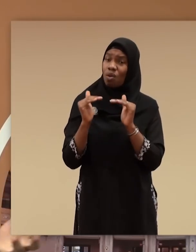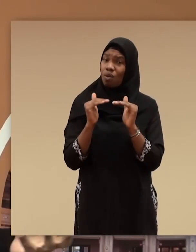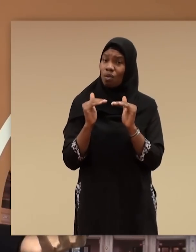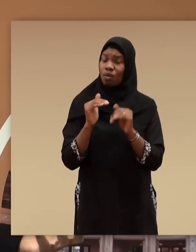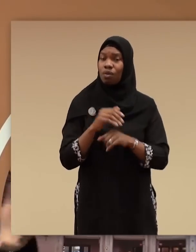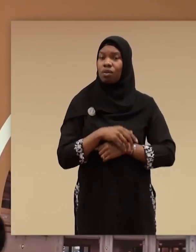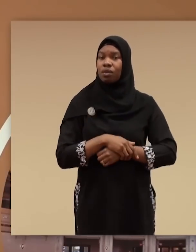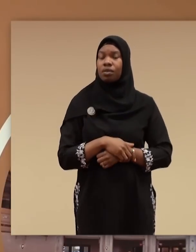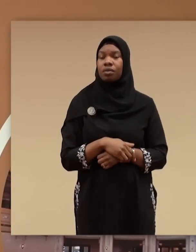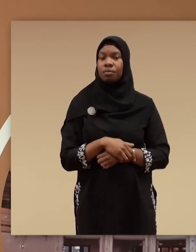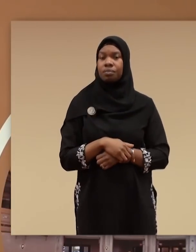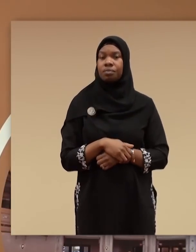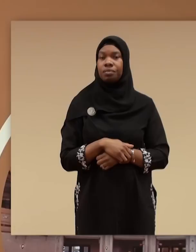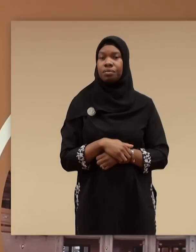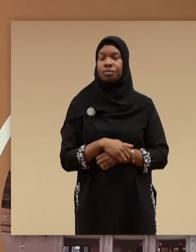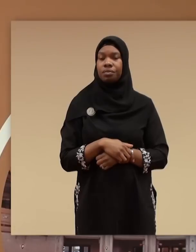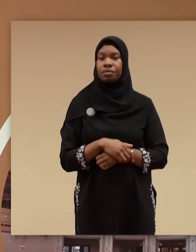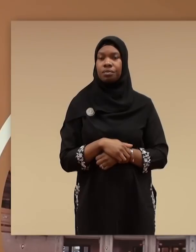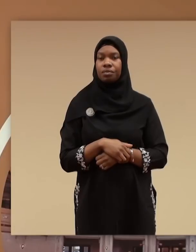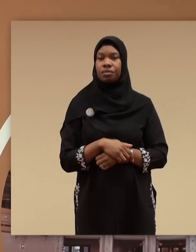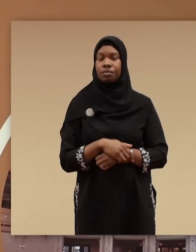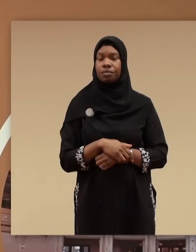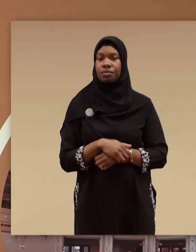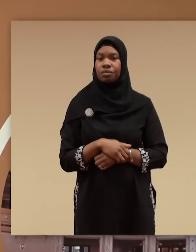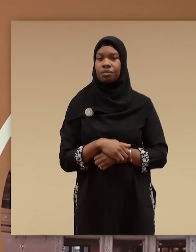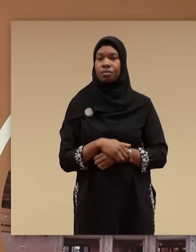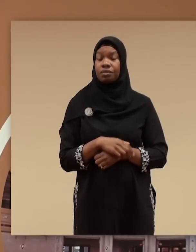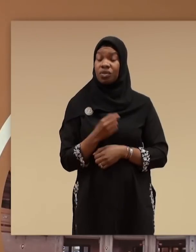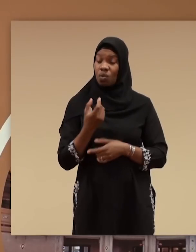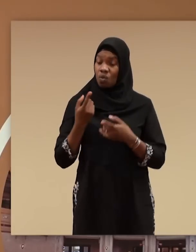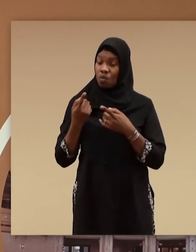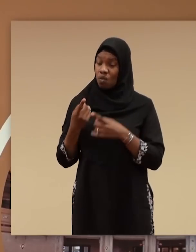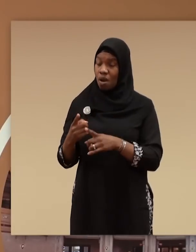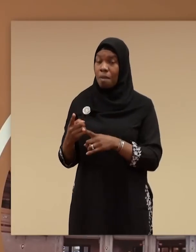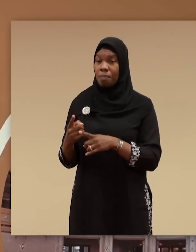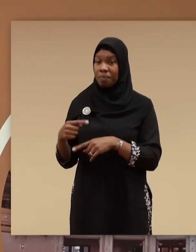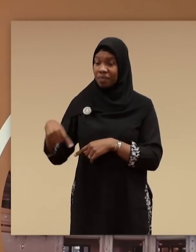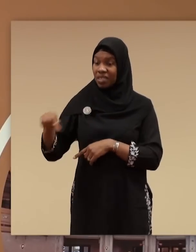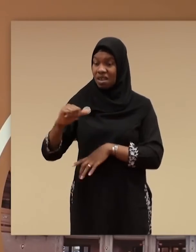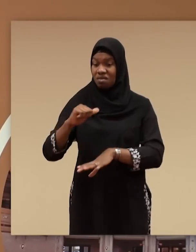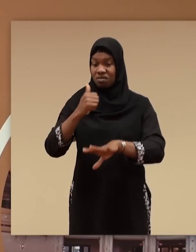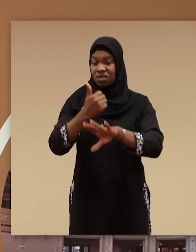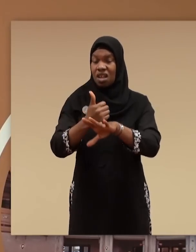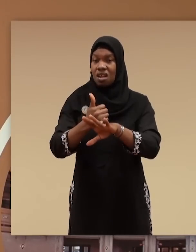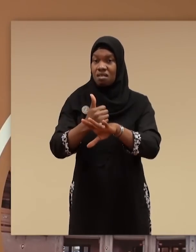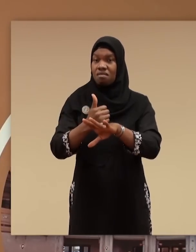And then they set up themselves in different corners of Dar-Un-Nadwa.